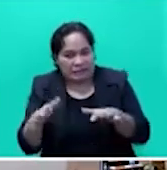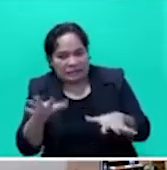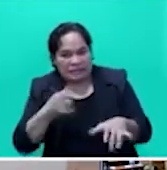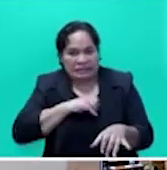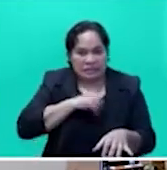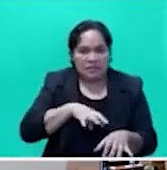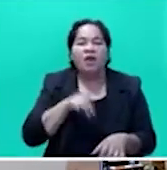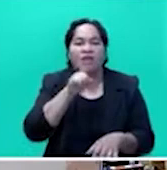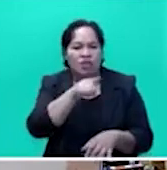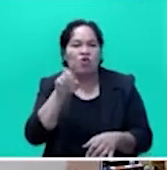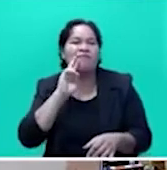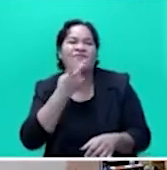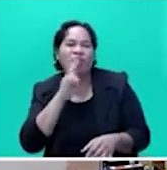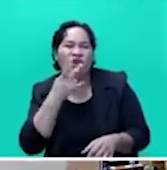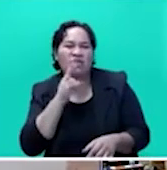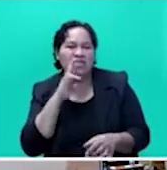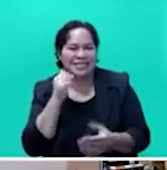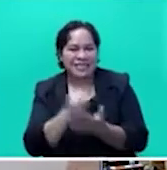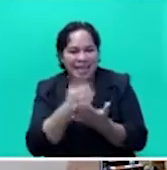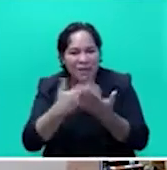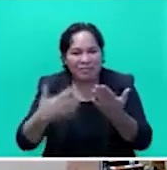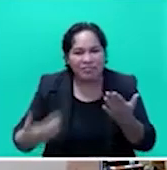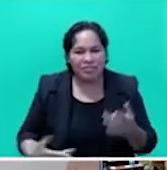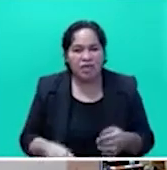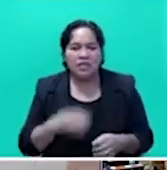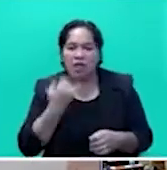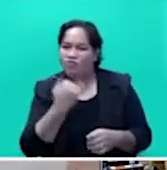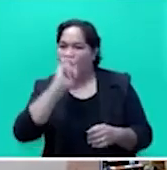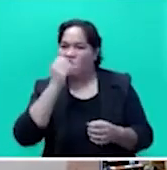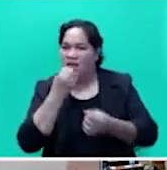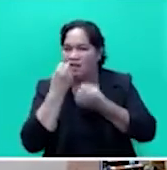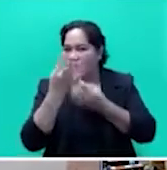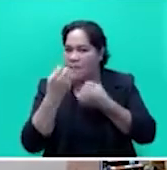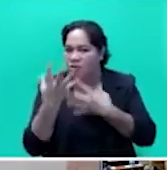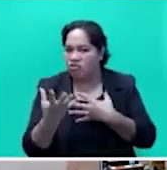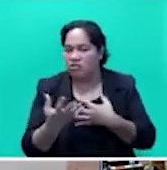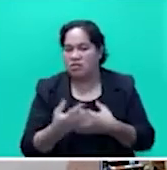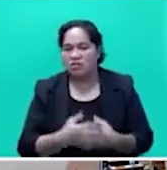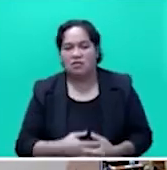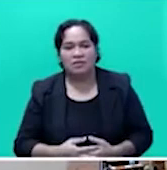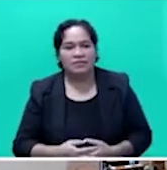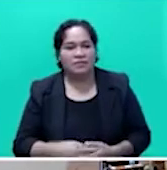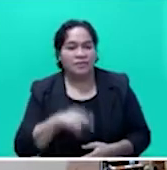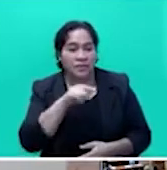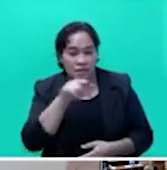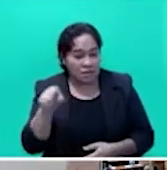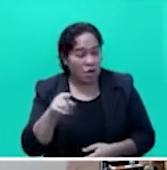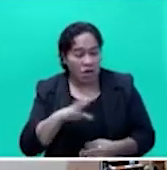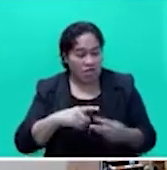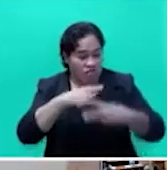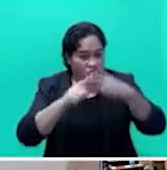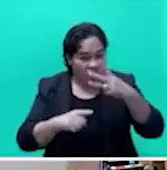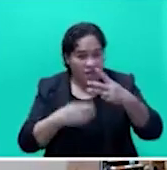is those false statements that are creating misinterpretation of what this bill is all about. All these three statements are not true.